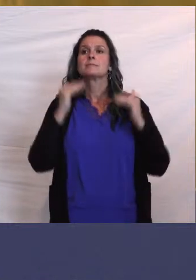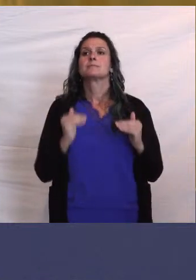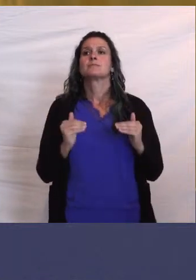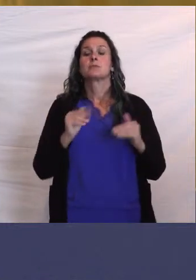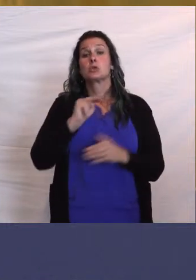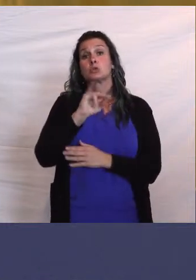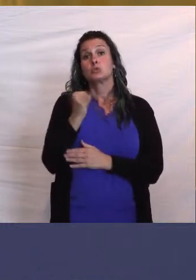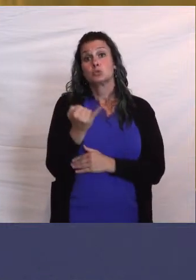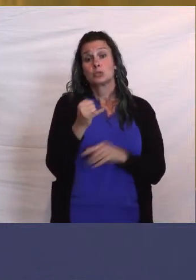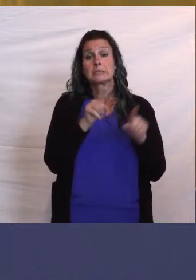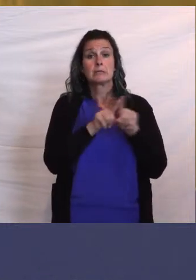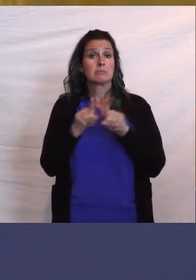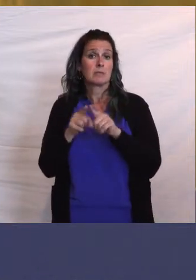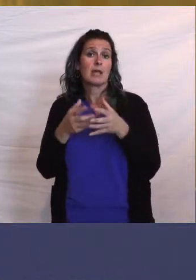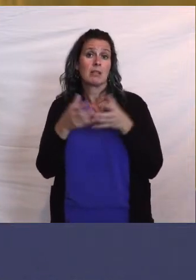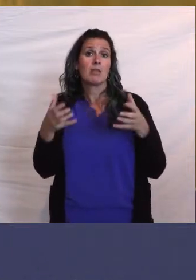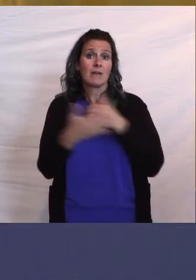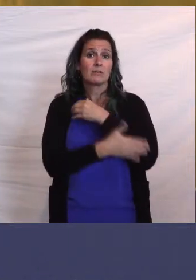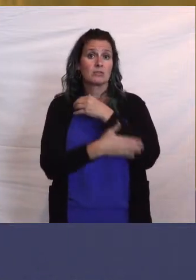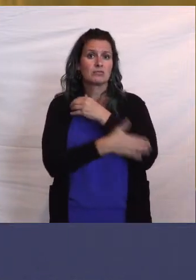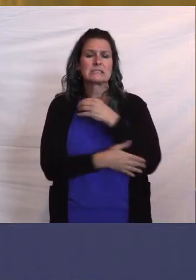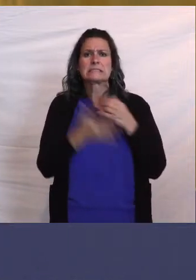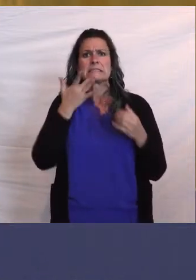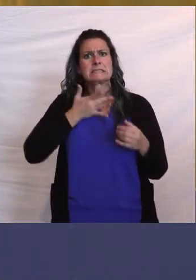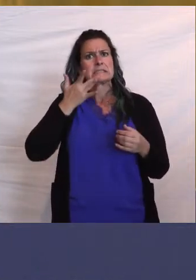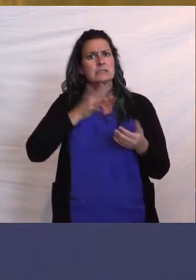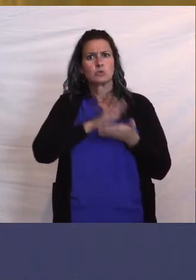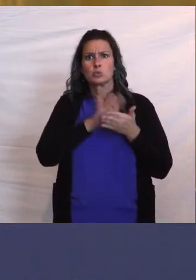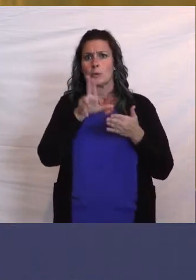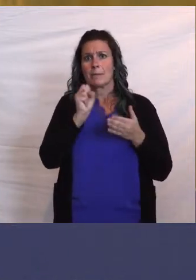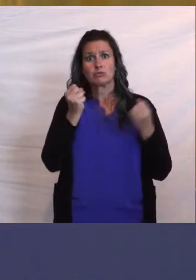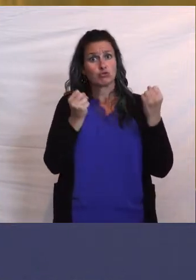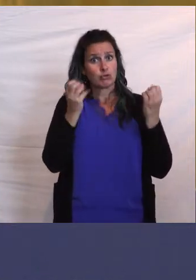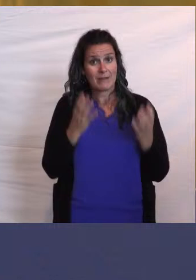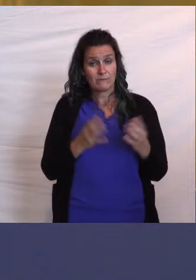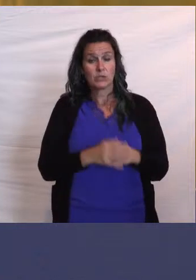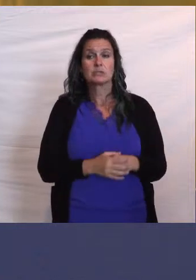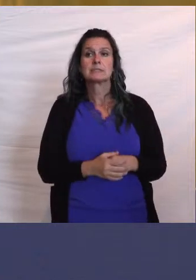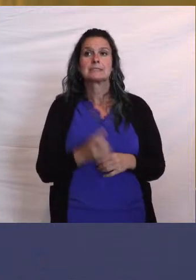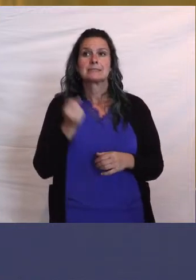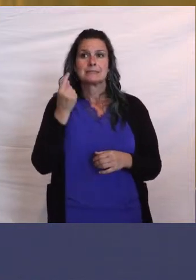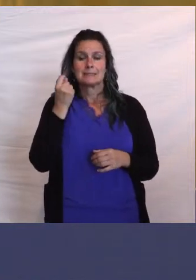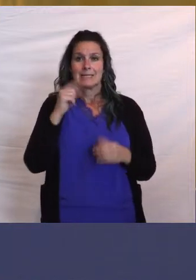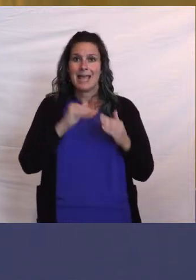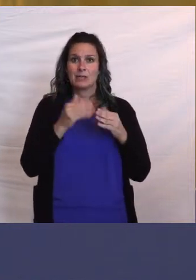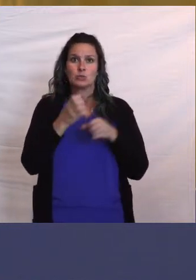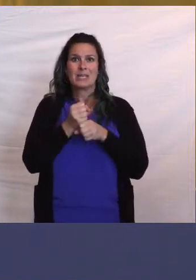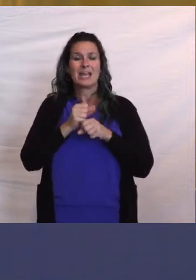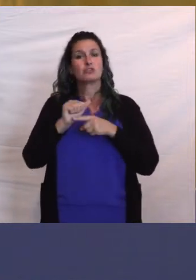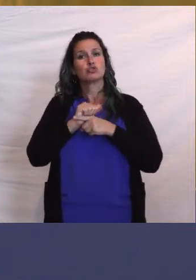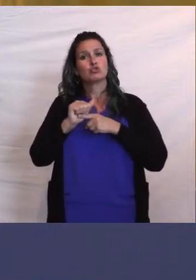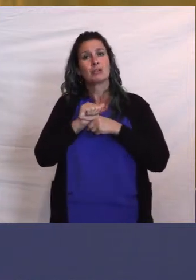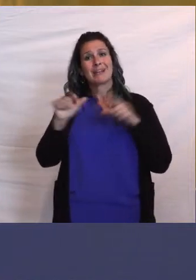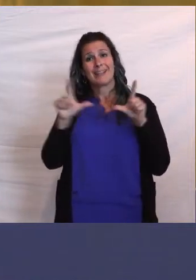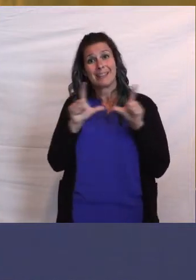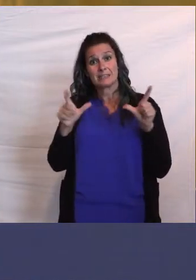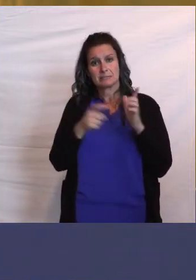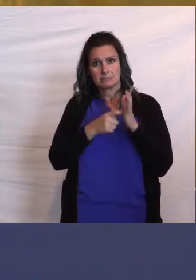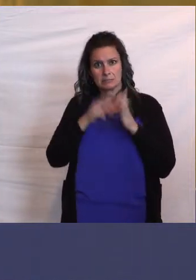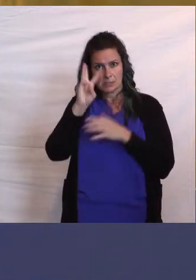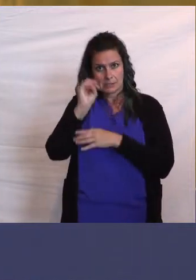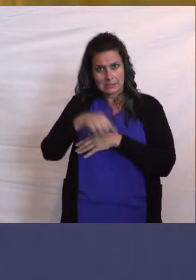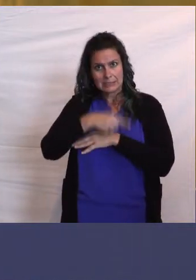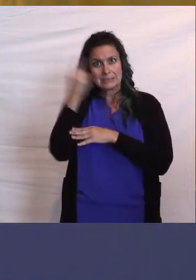like much of the nation, has a shortage of school bus drivers. However, the process here to get a trainee license takes an average of 60